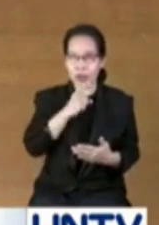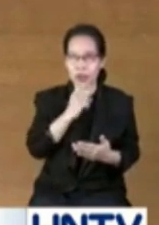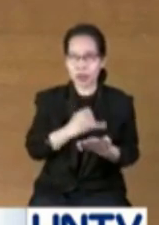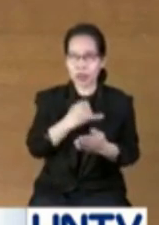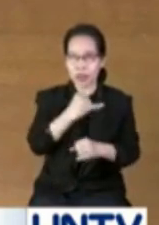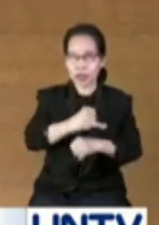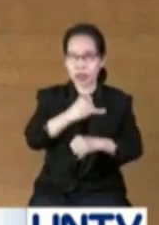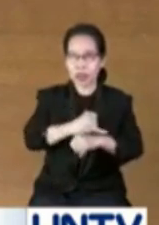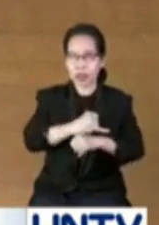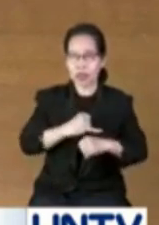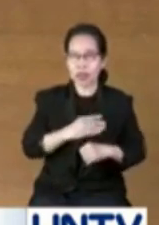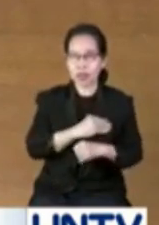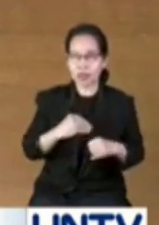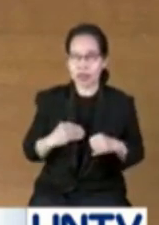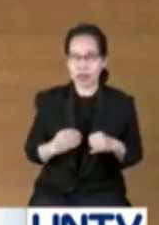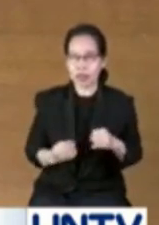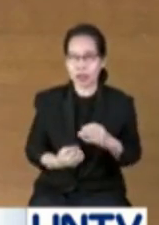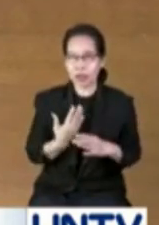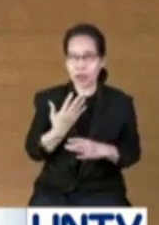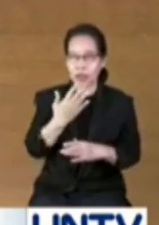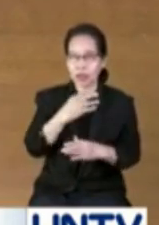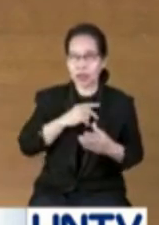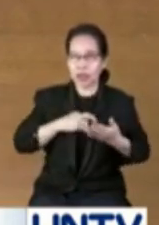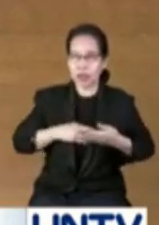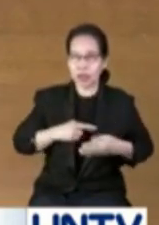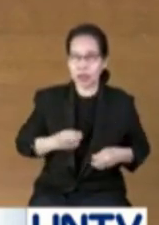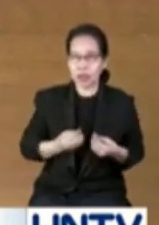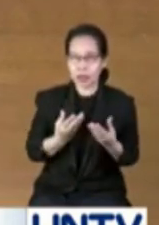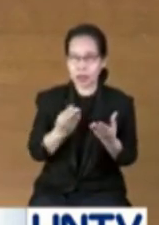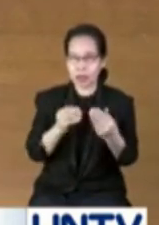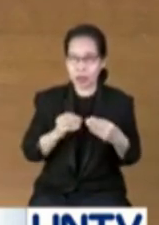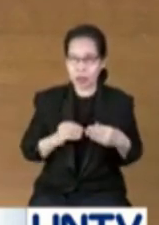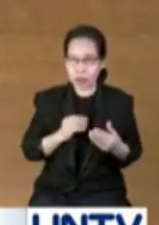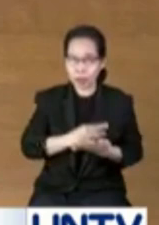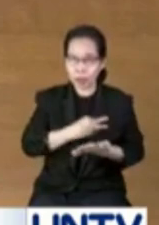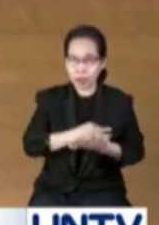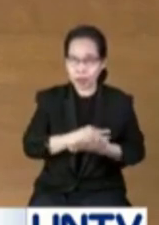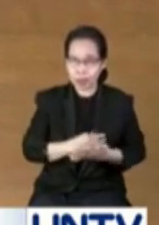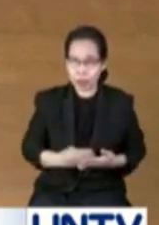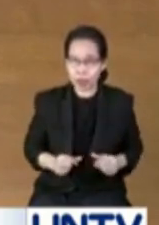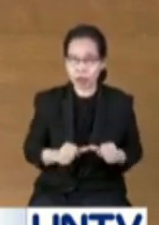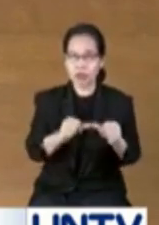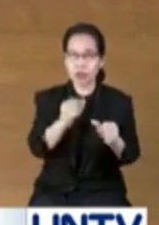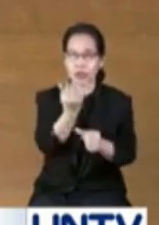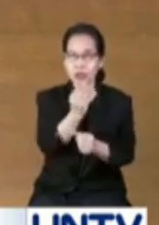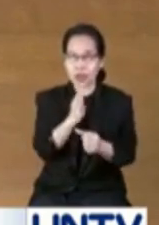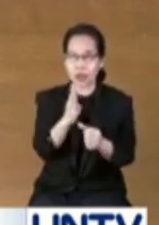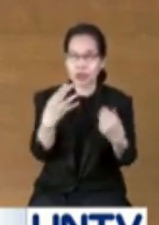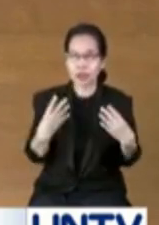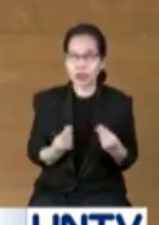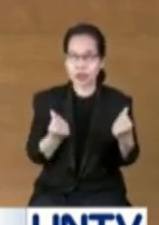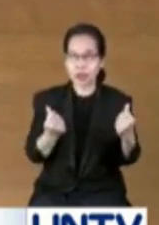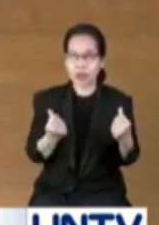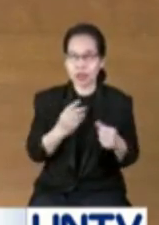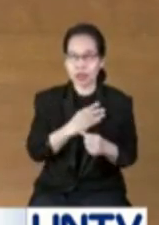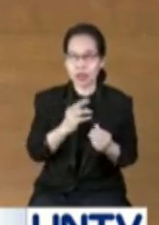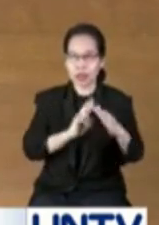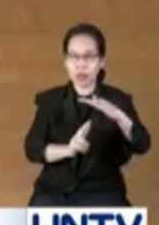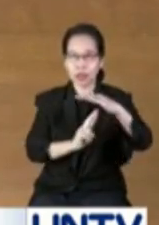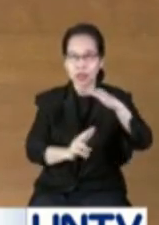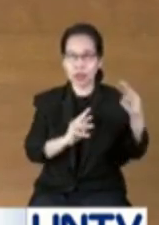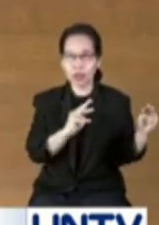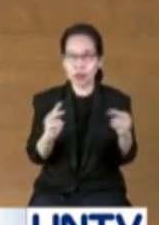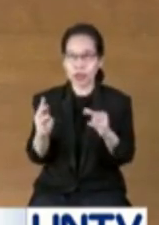flow of remittances and the continuing jobs recovery. Inflation rate is moving in the right